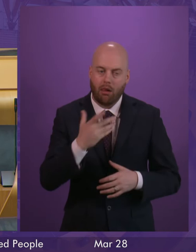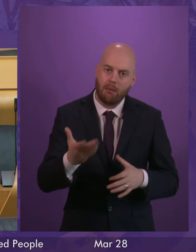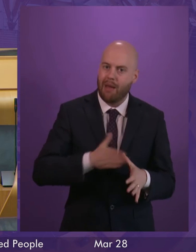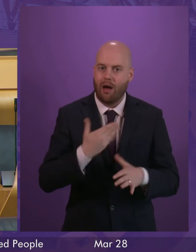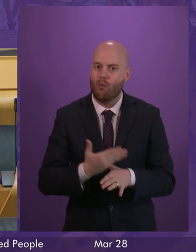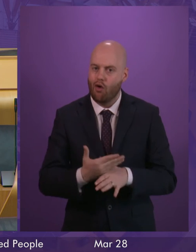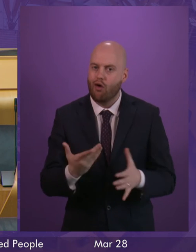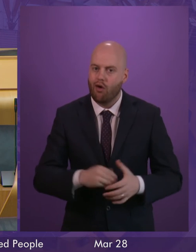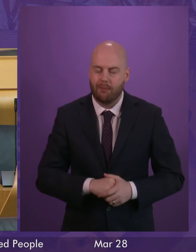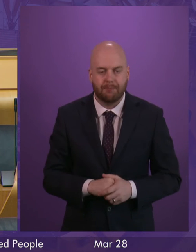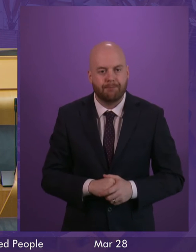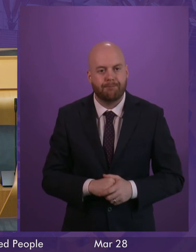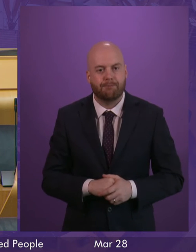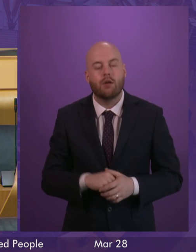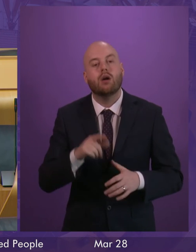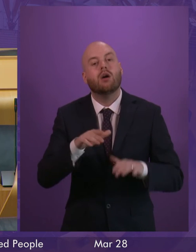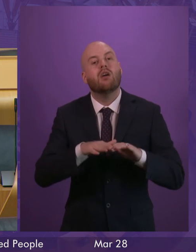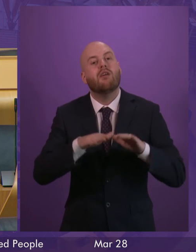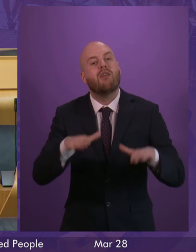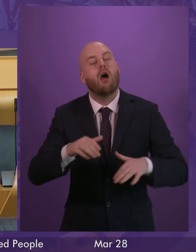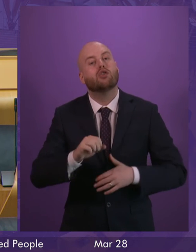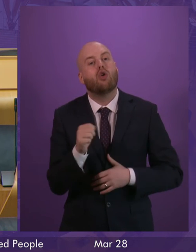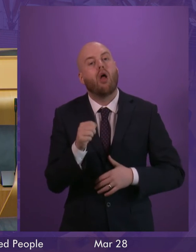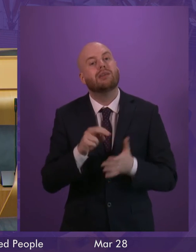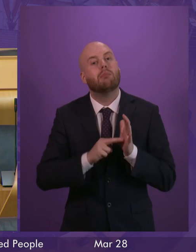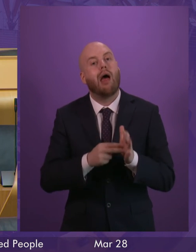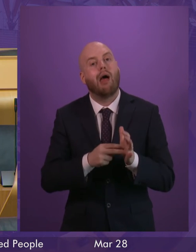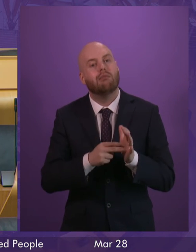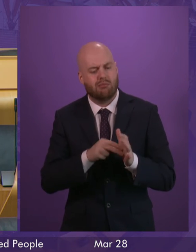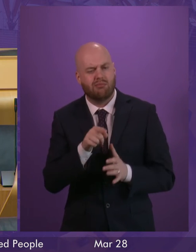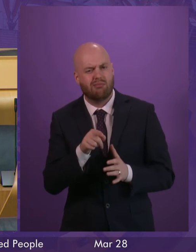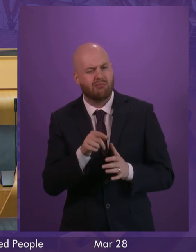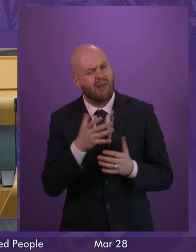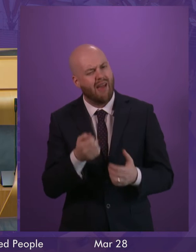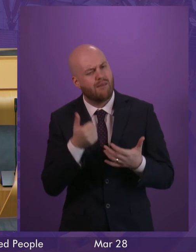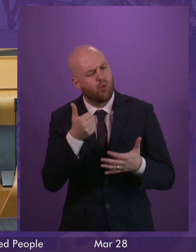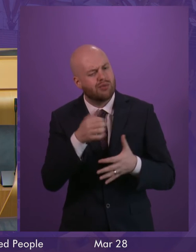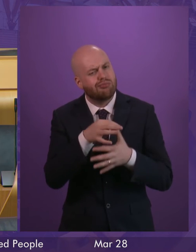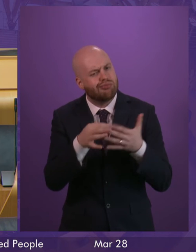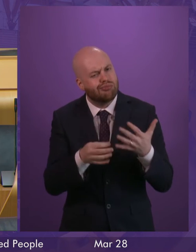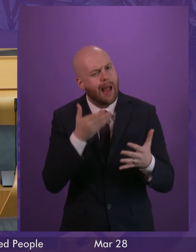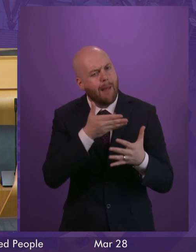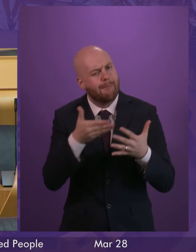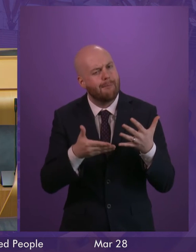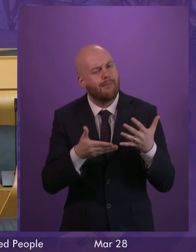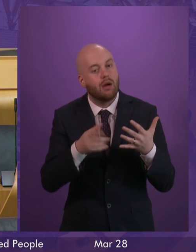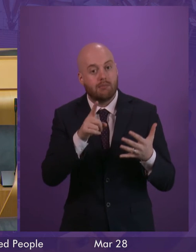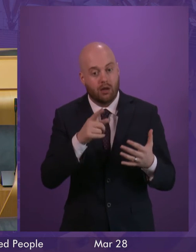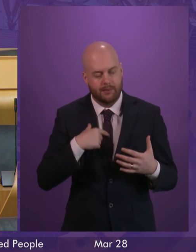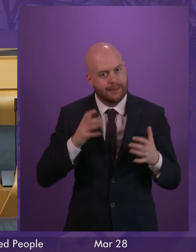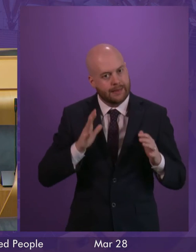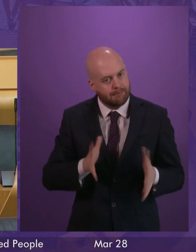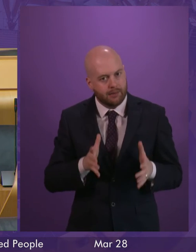Additionally, the Scottish Government's Fairer Scotland Plan is comprehensive in its aims but it is important to monitor progress here.